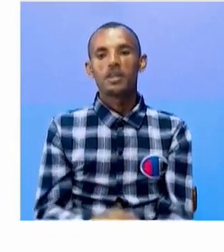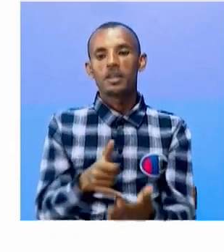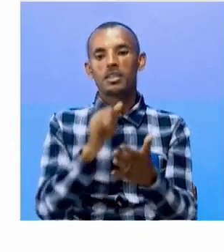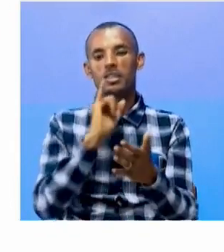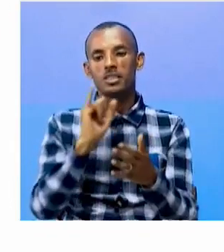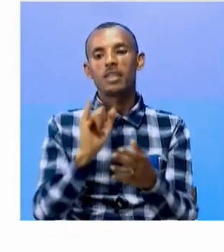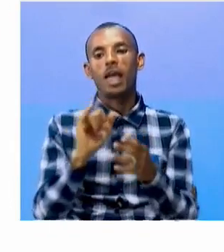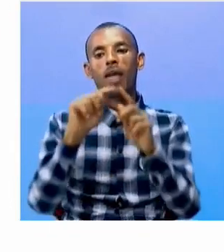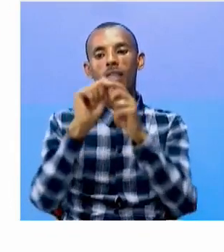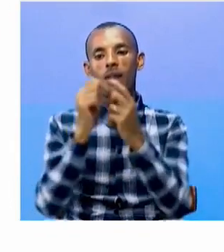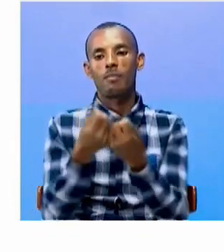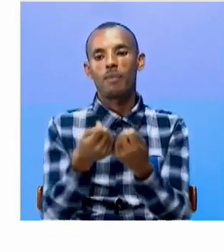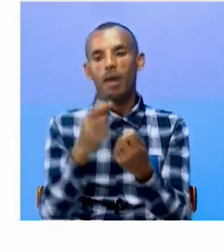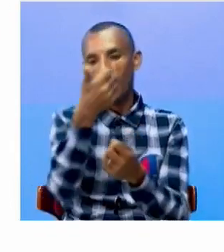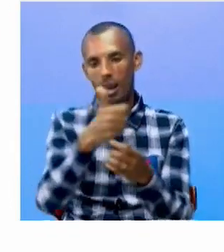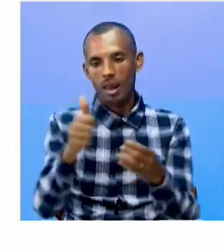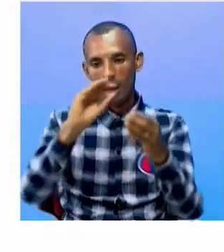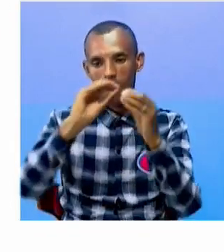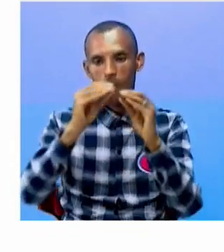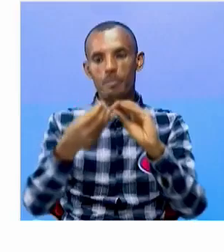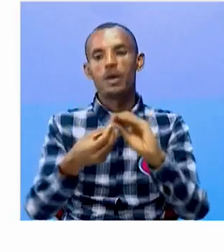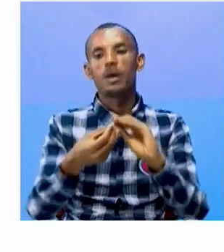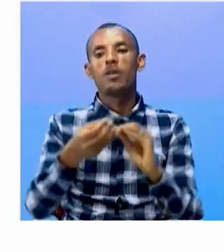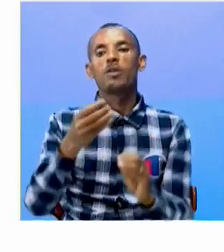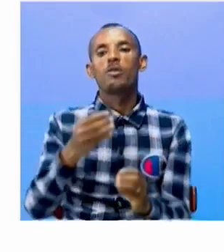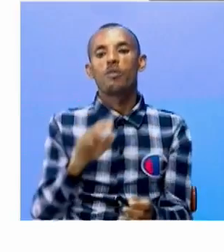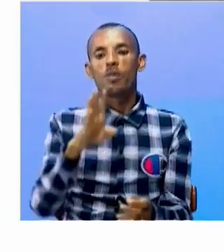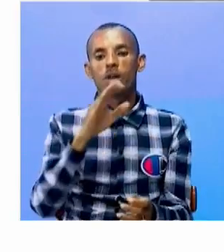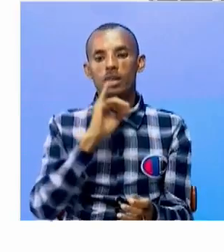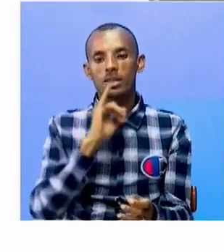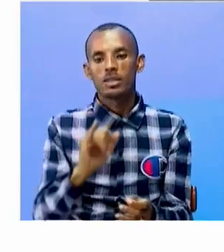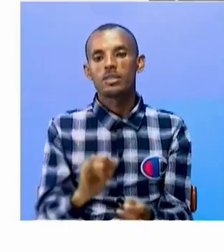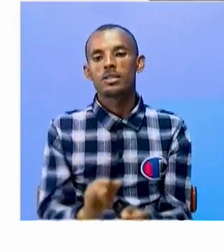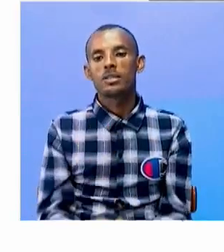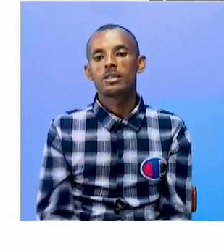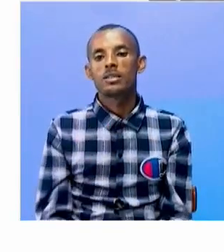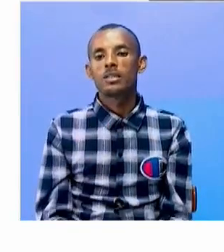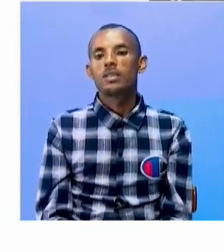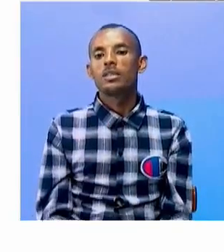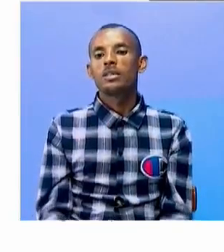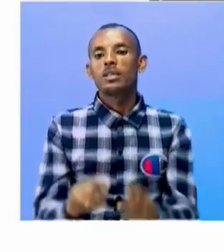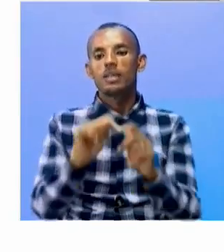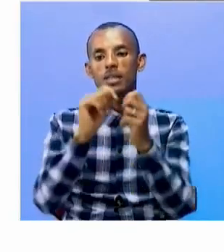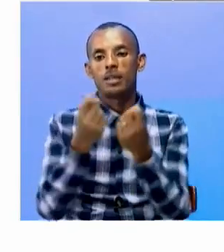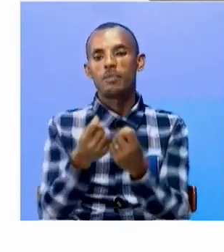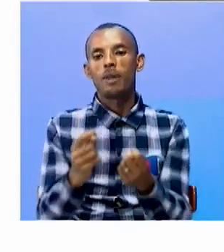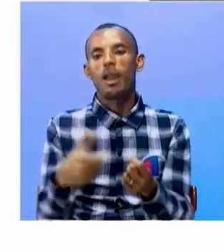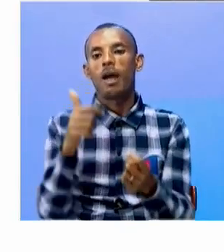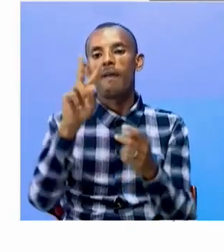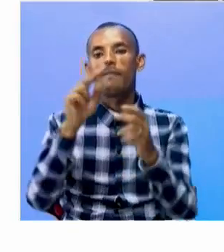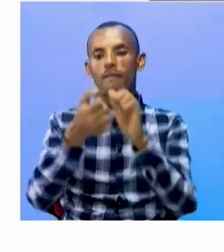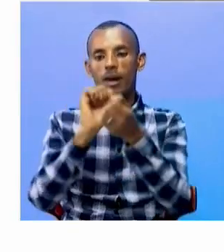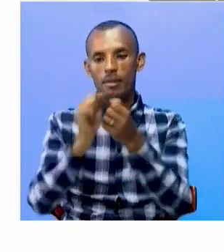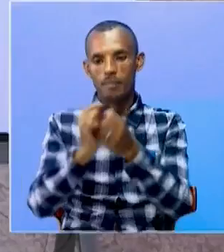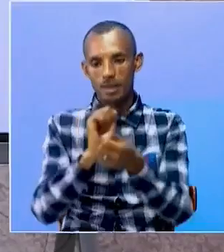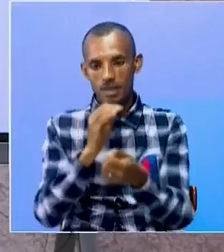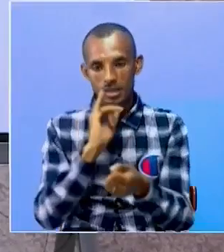any number. That number is a term. Again, a variable is a